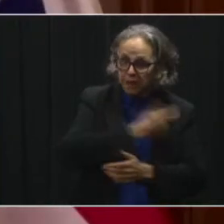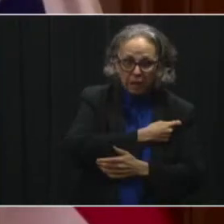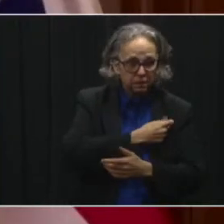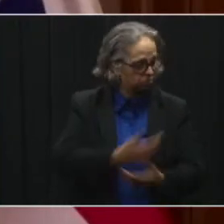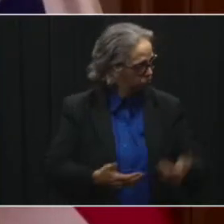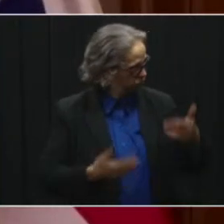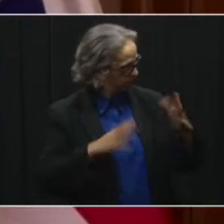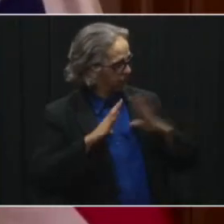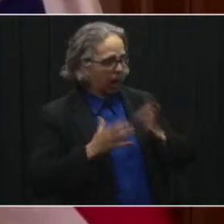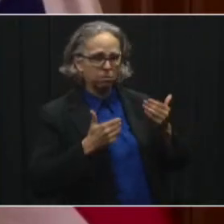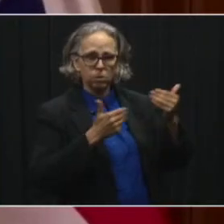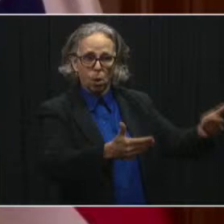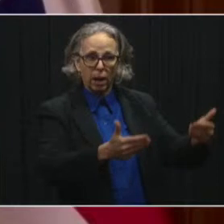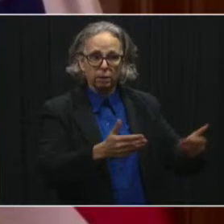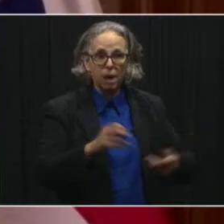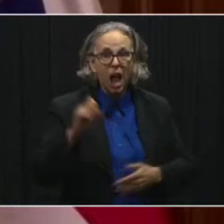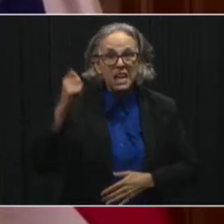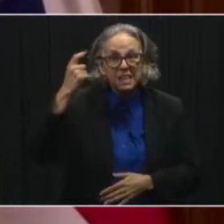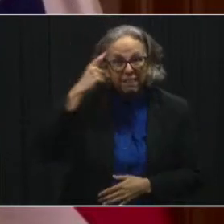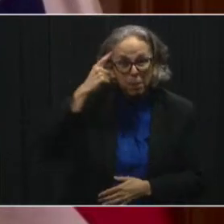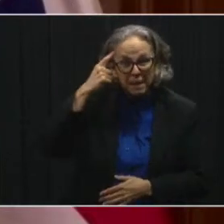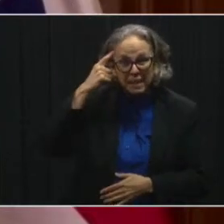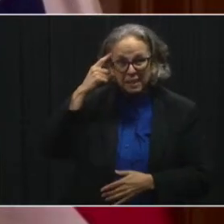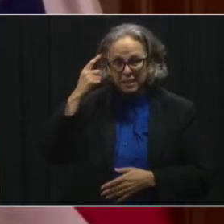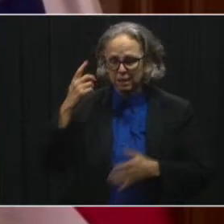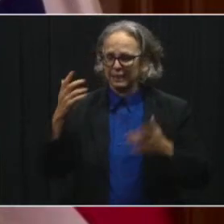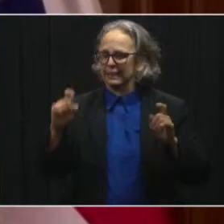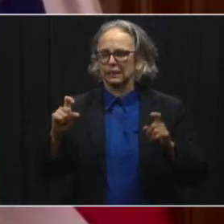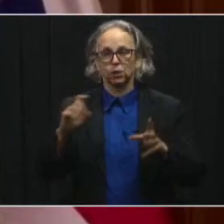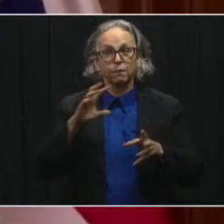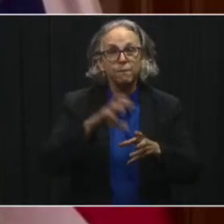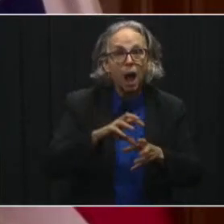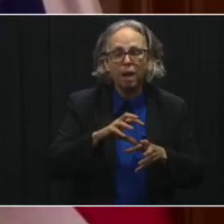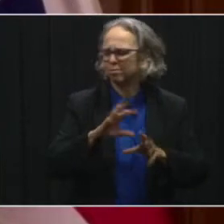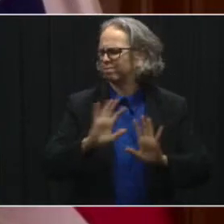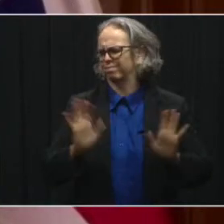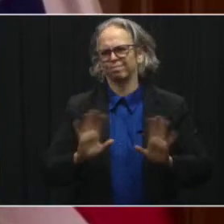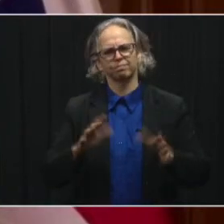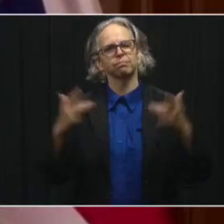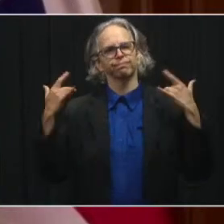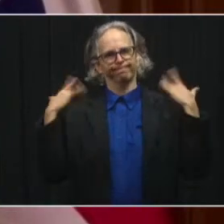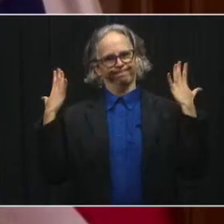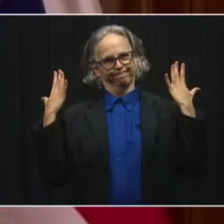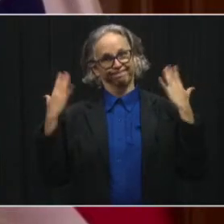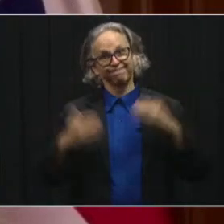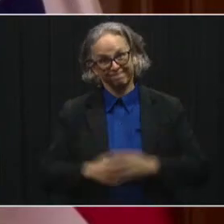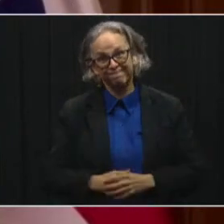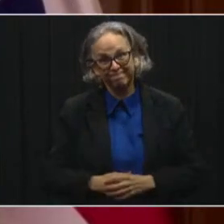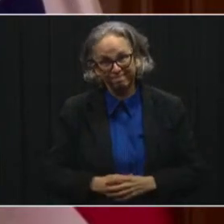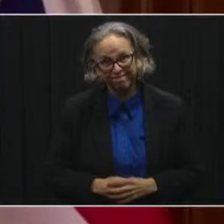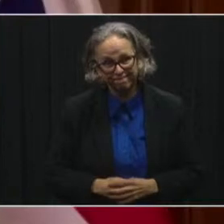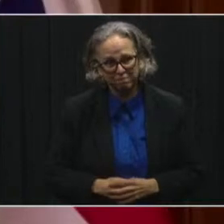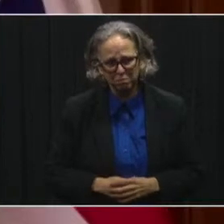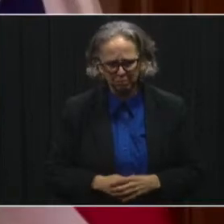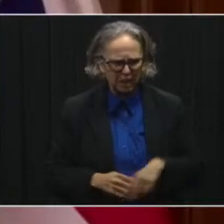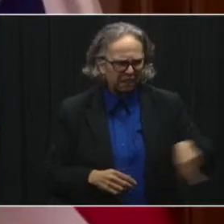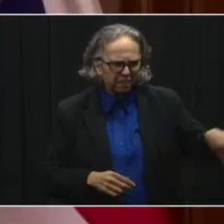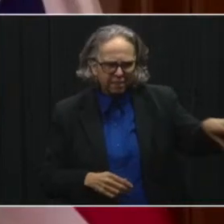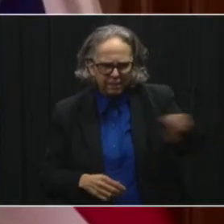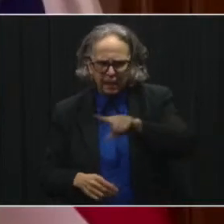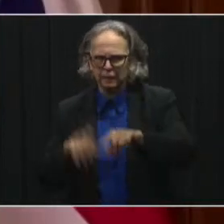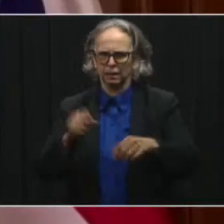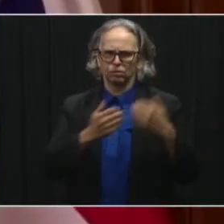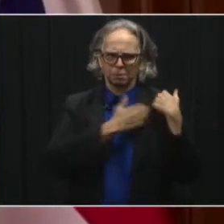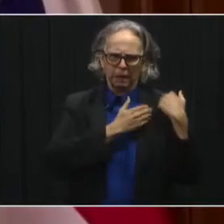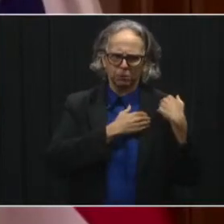get in the way of those people who are really charged and have the ultimate responsibility. You